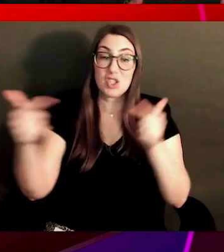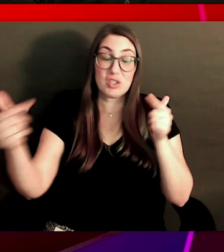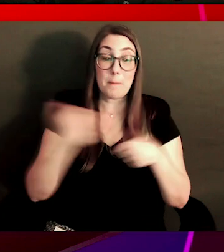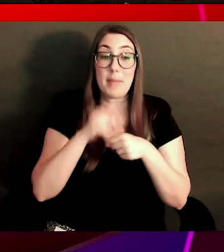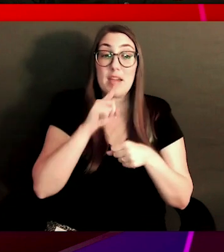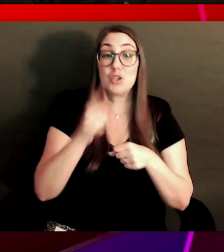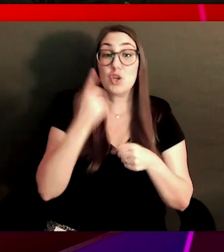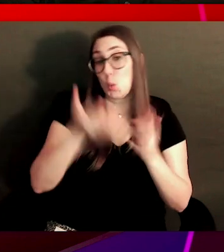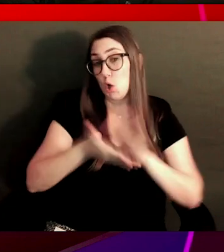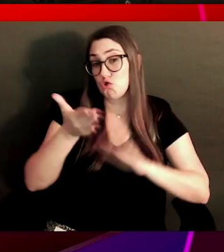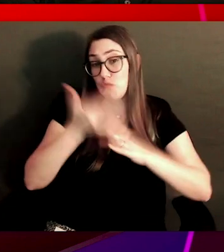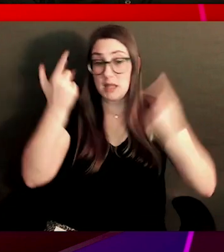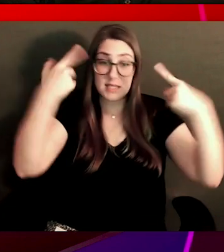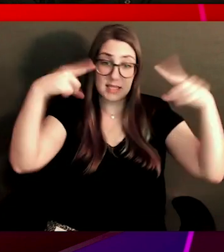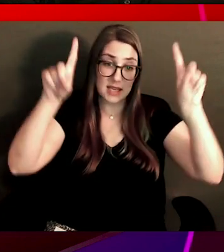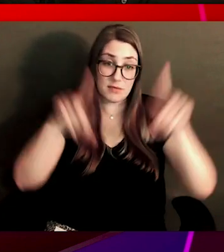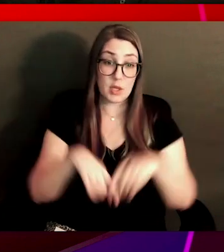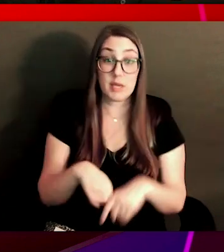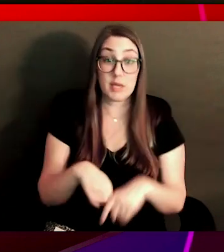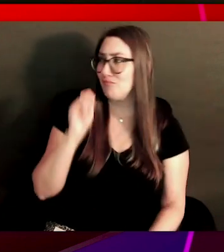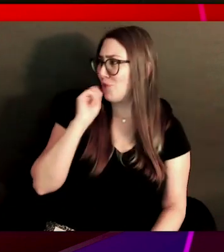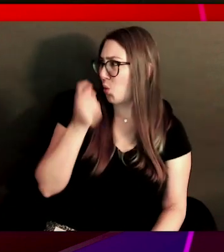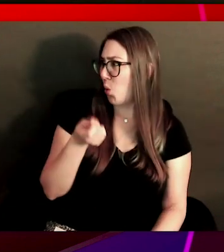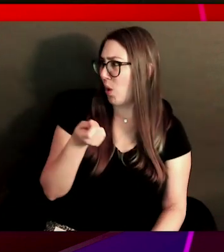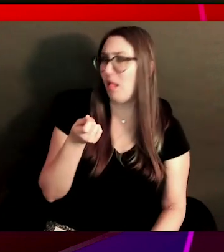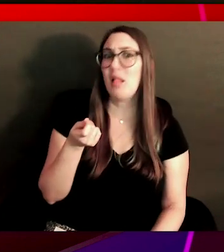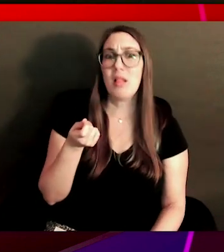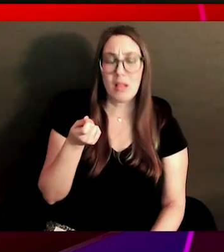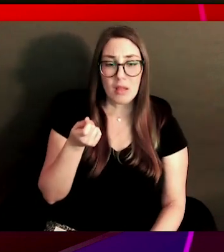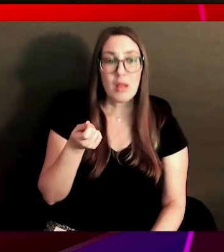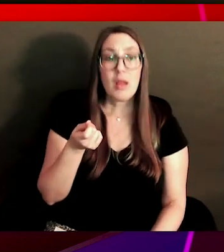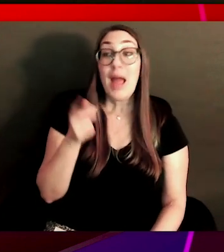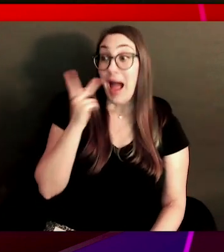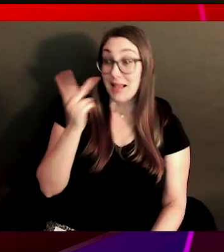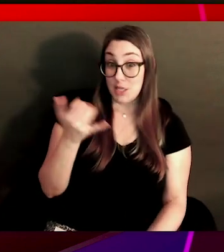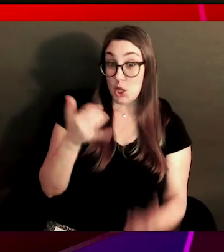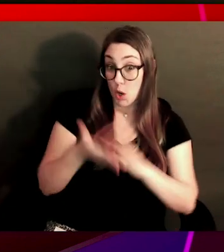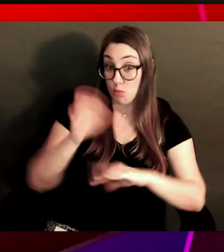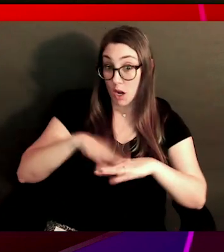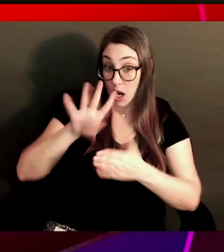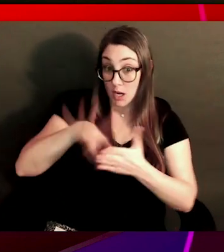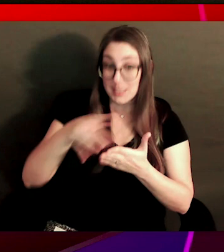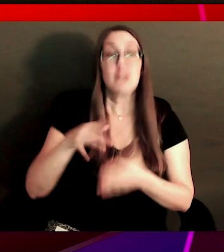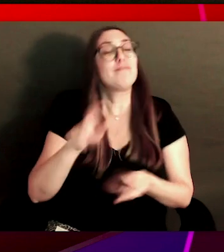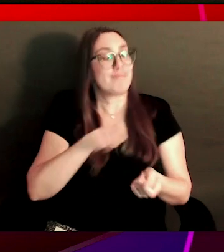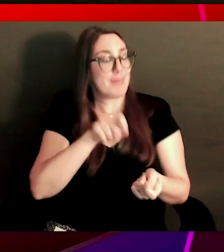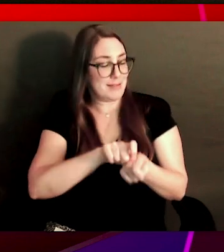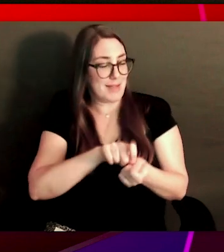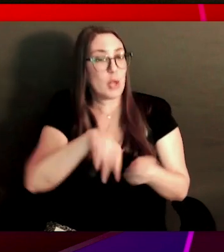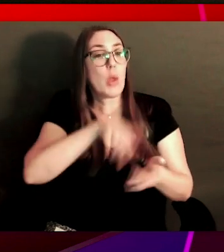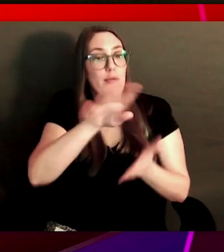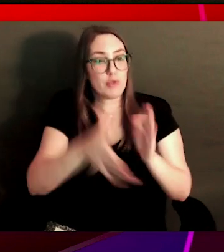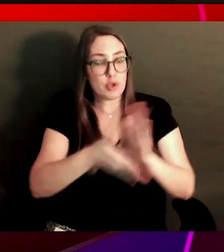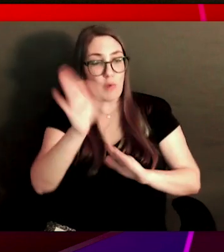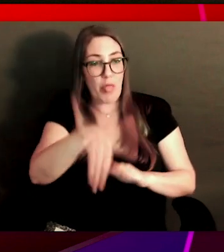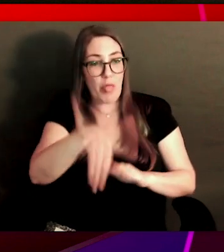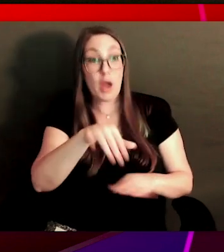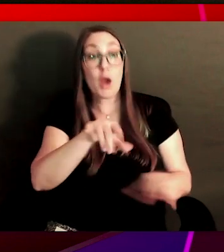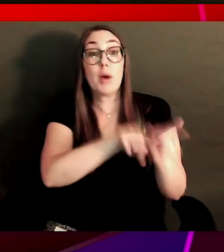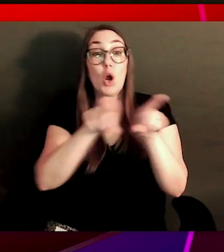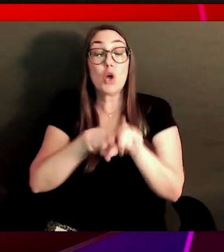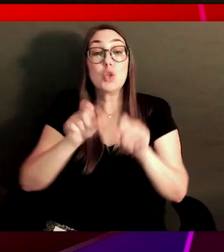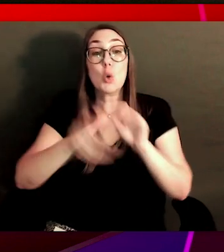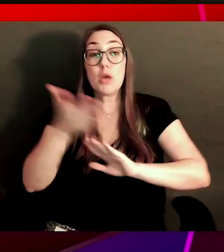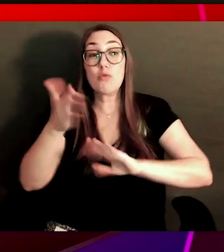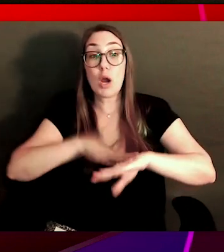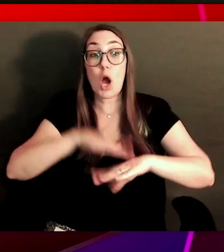successfully. Cool. I see here is where we want to run this on a schedule, right? Yes, exactly. So you have the run now button, but you can also run it on a schedule. And for the schedule,